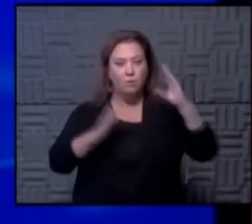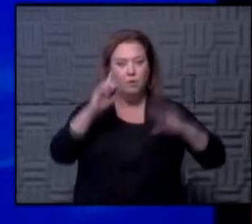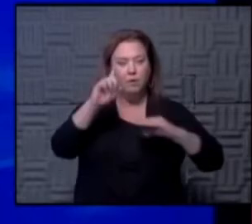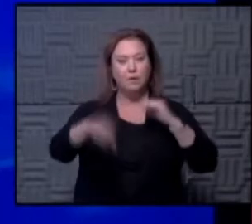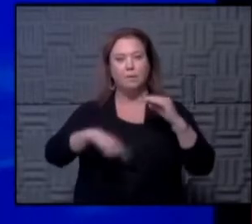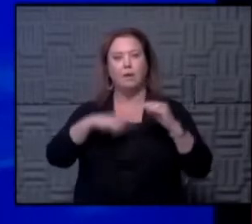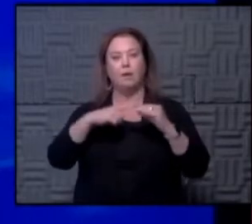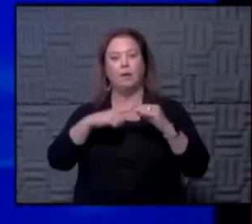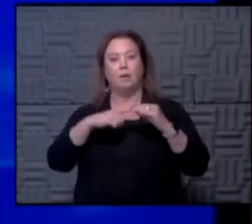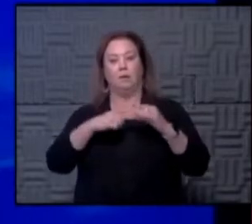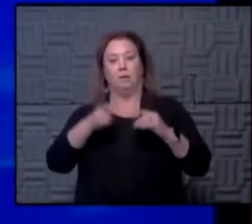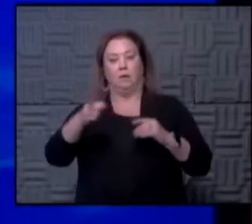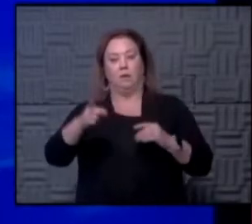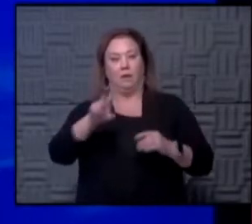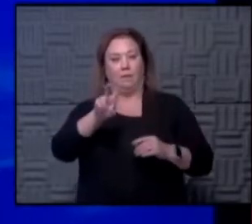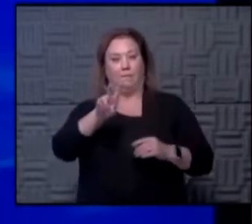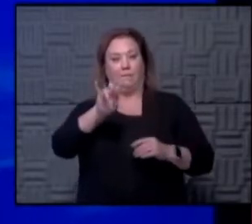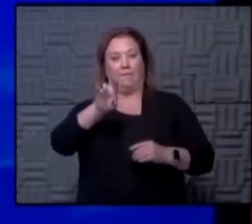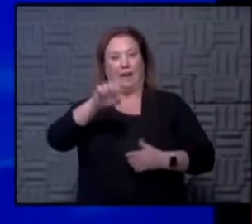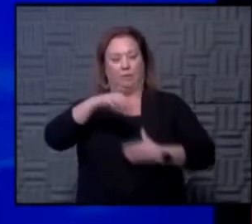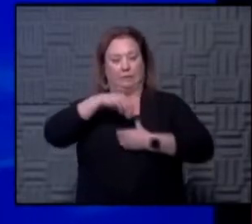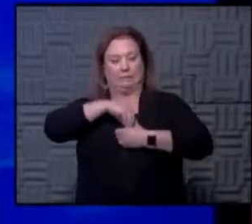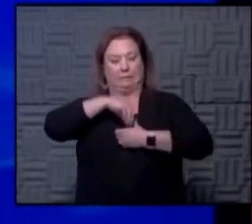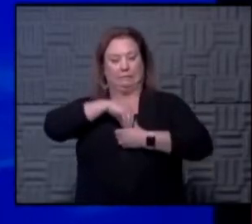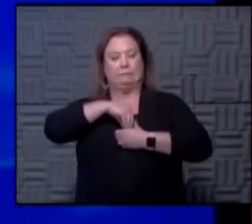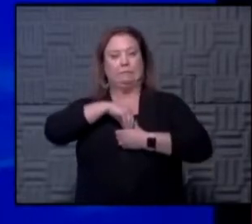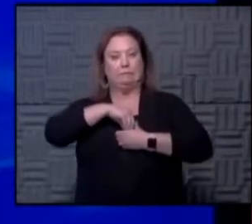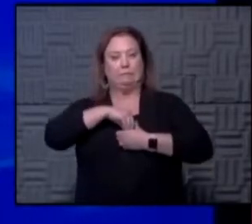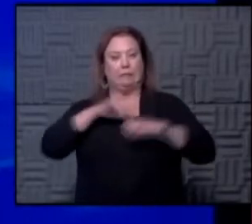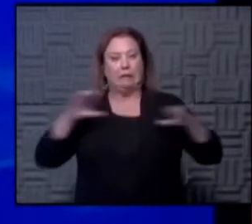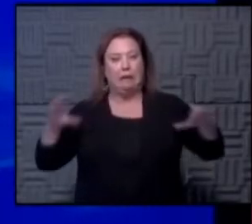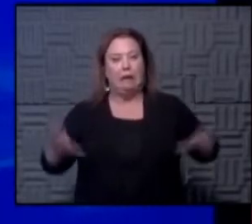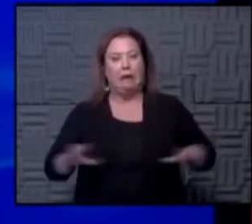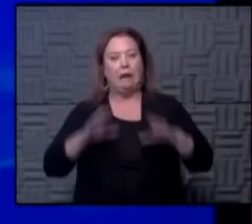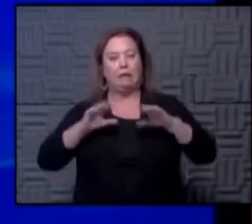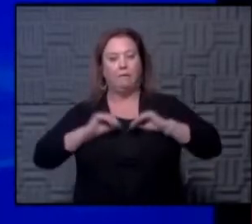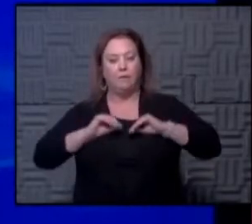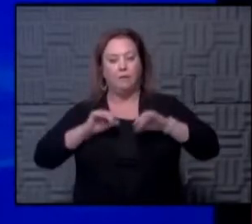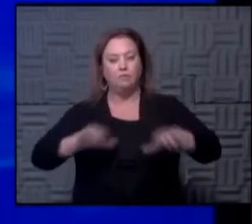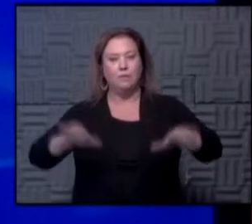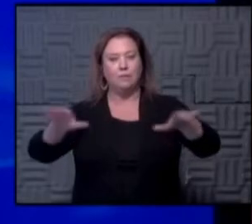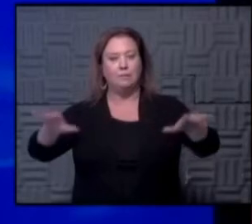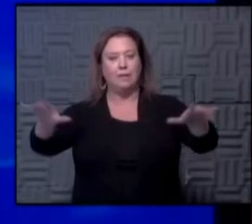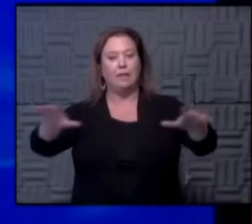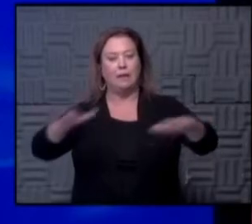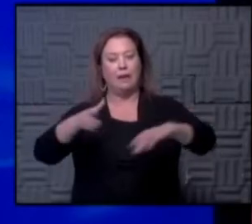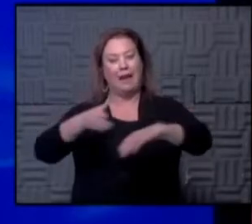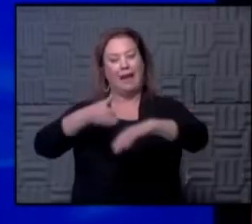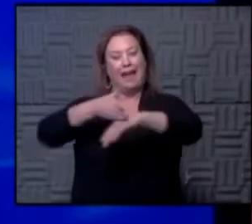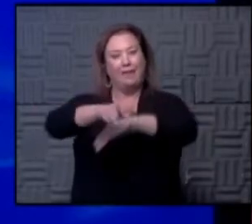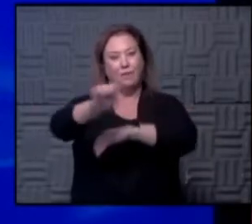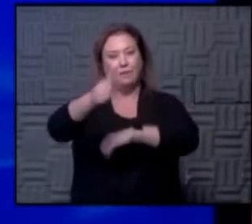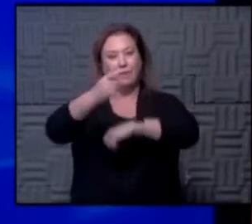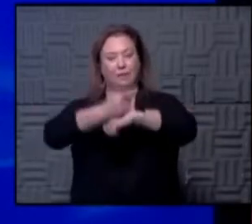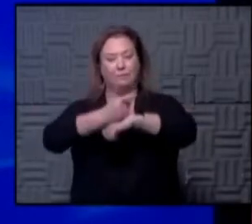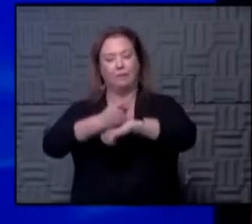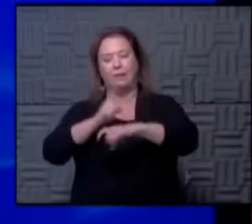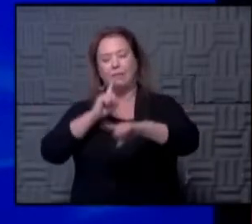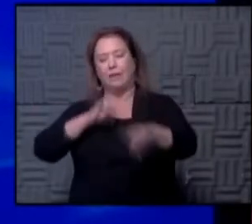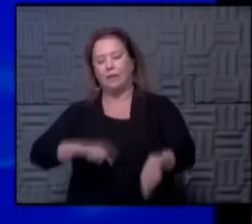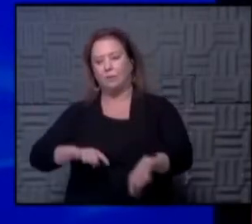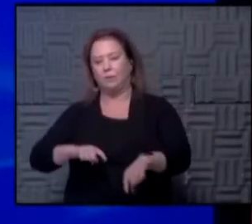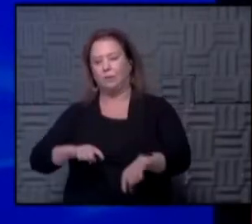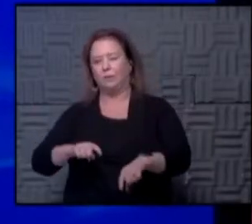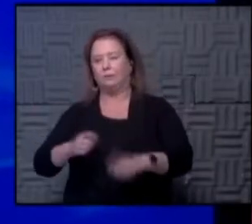about, does he have virus actively transmitting to others after 10 days, the answer is probably no. That's